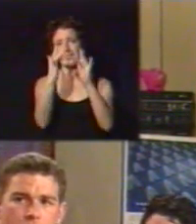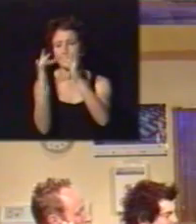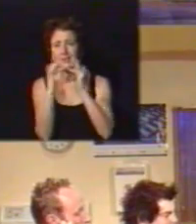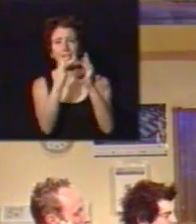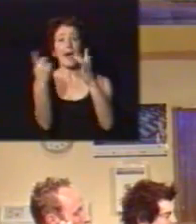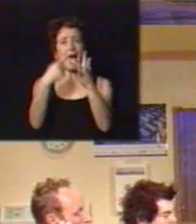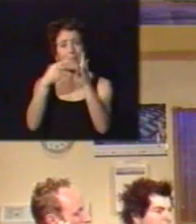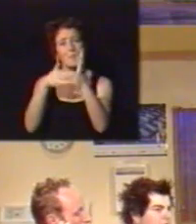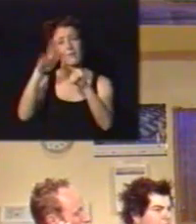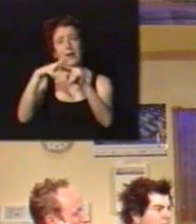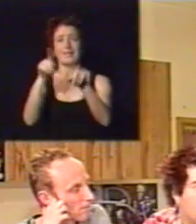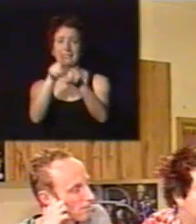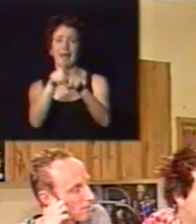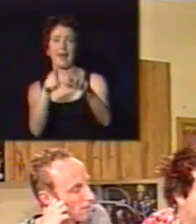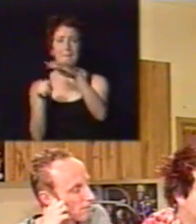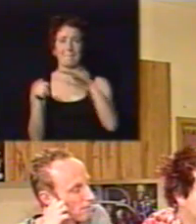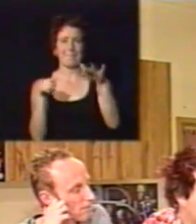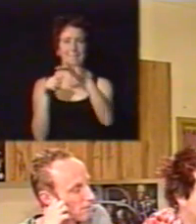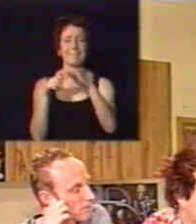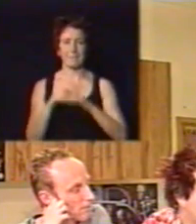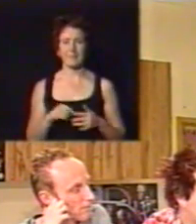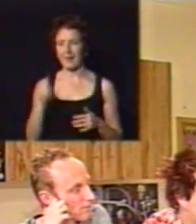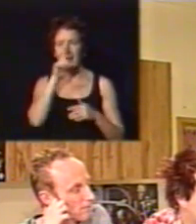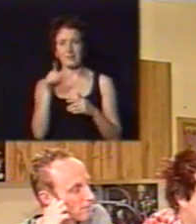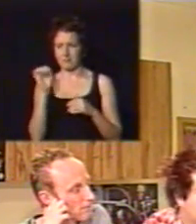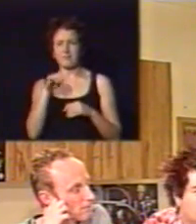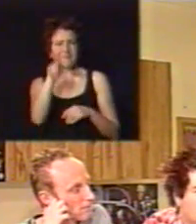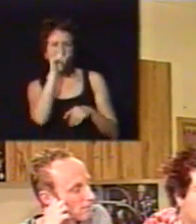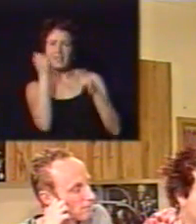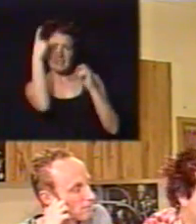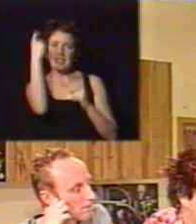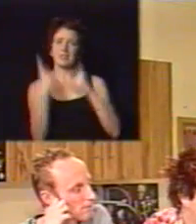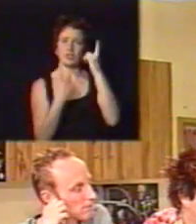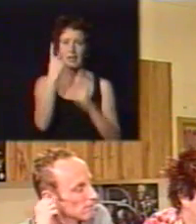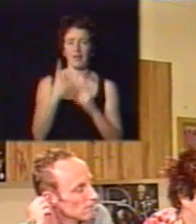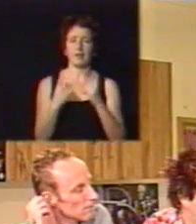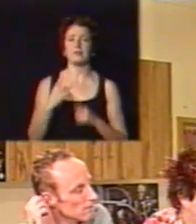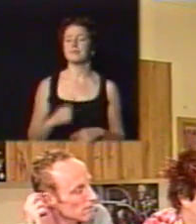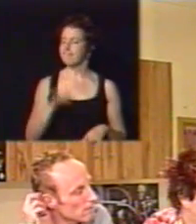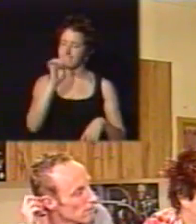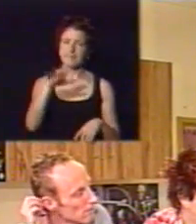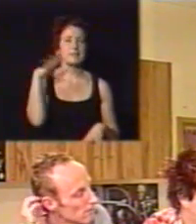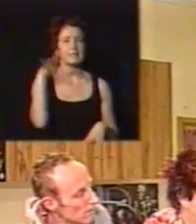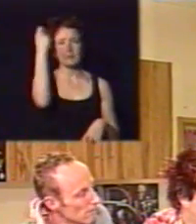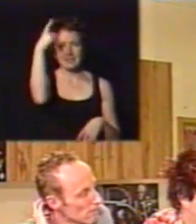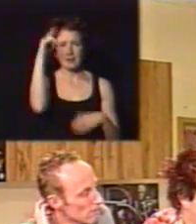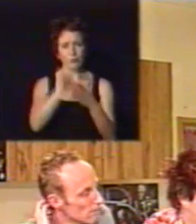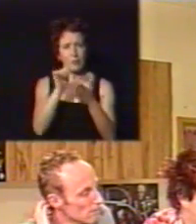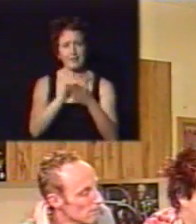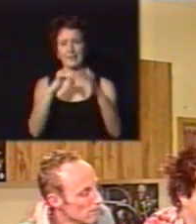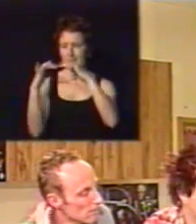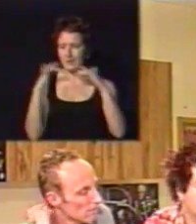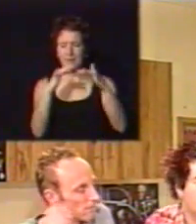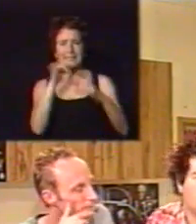You'd have to do that. You'd have to hear from other parents to be able to understand. But they don't do that. Because they normally, and it's really sad. Well, it wouldn't be mid-spoken about